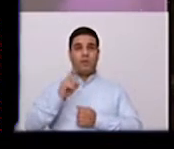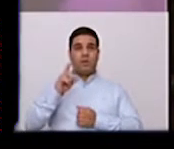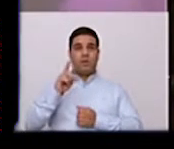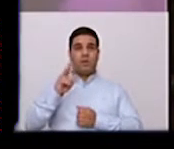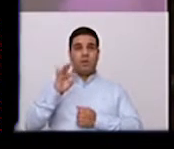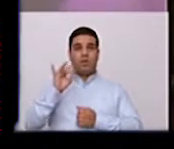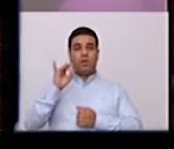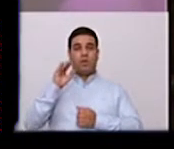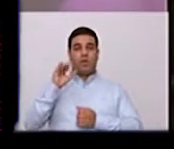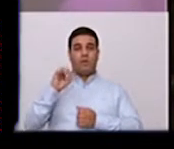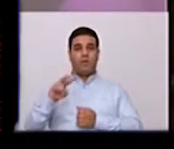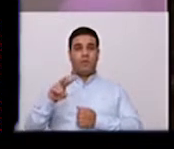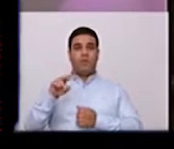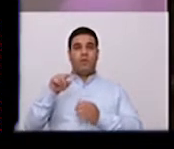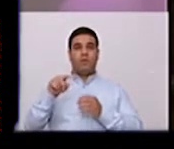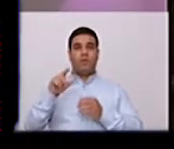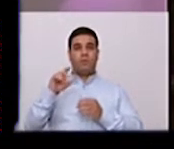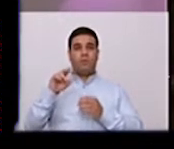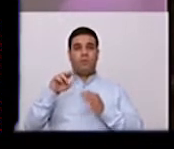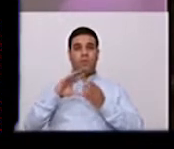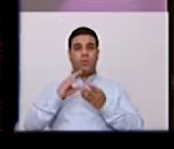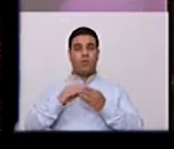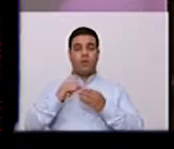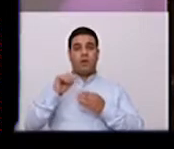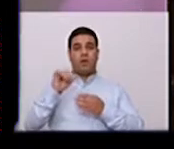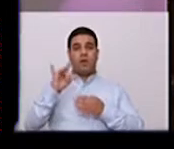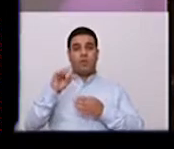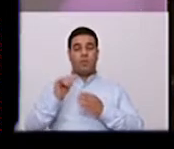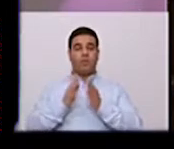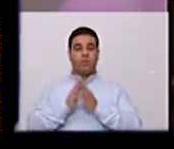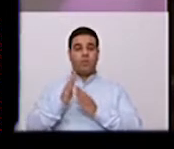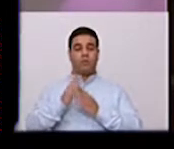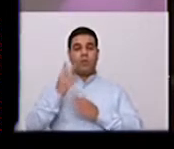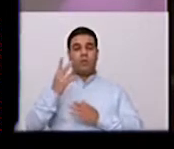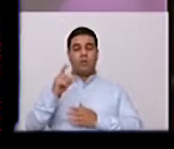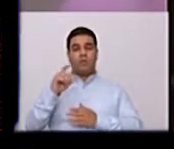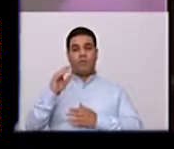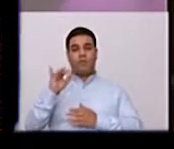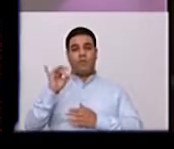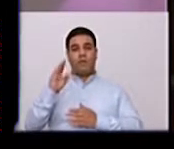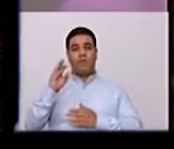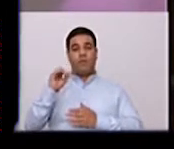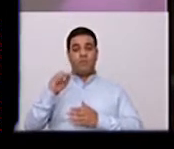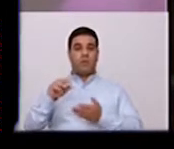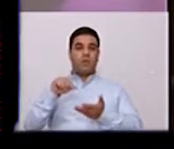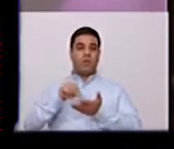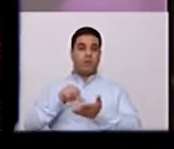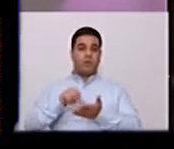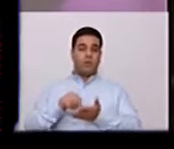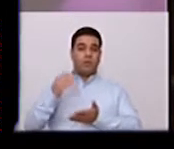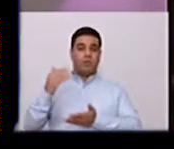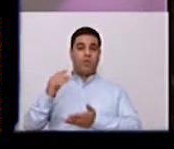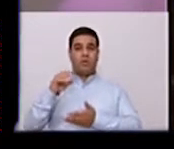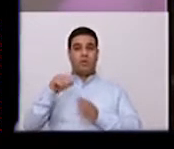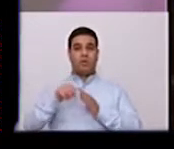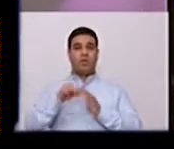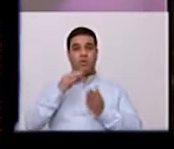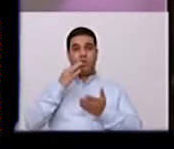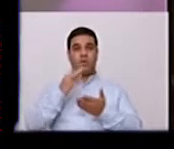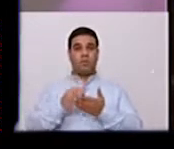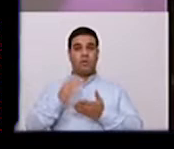xlorofil pigmentini sintezlashda arpa o'simligida ikkita ferment qatnashadi. Birinchi ferment sinteziga